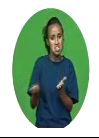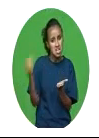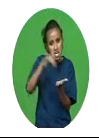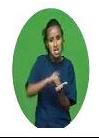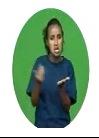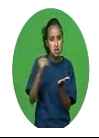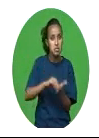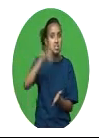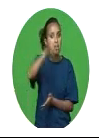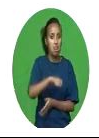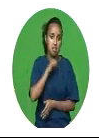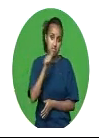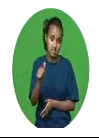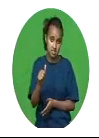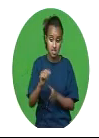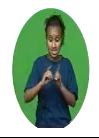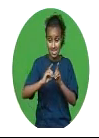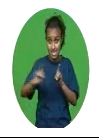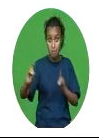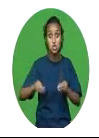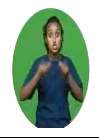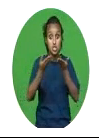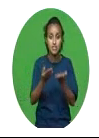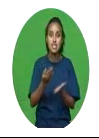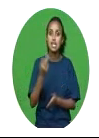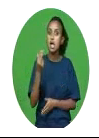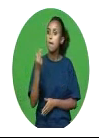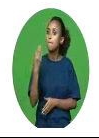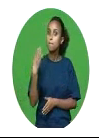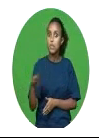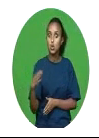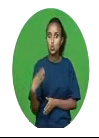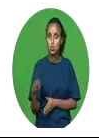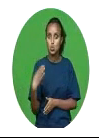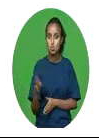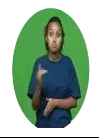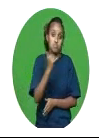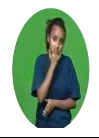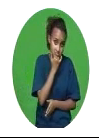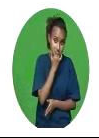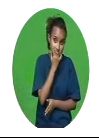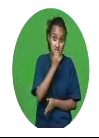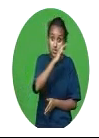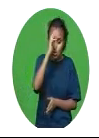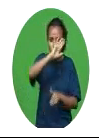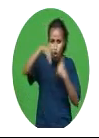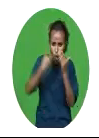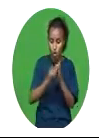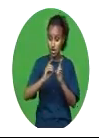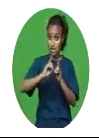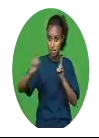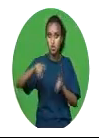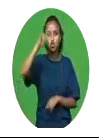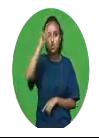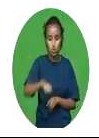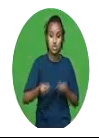repeated unnecessarily. The dimension given in a blue color is also wrong because a whole dimension